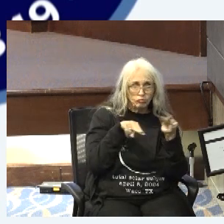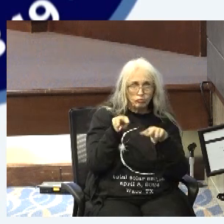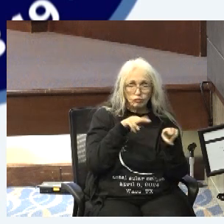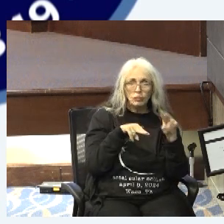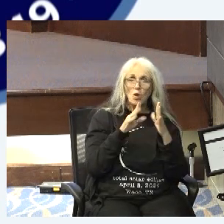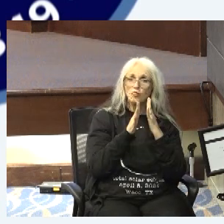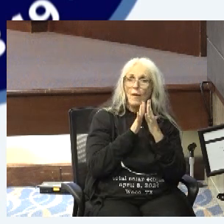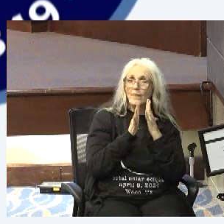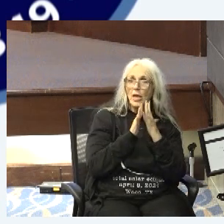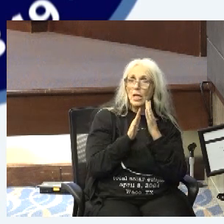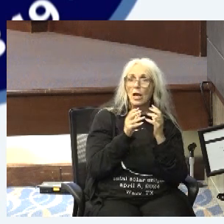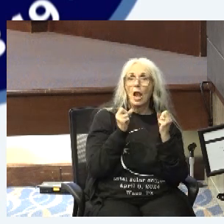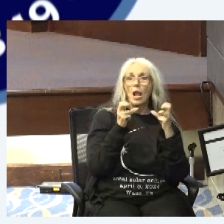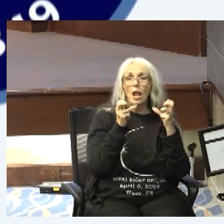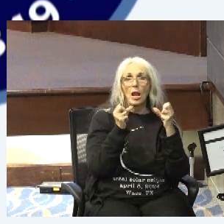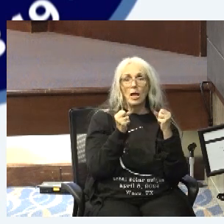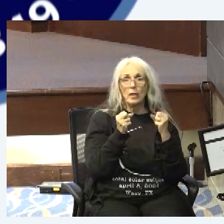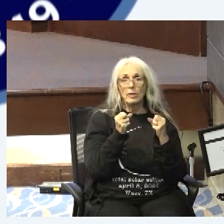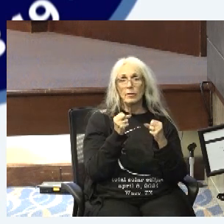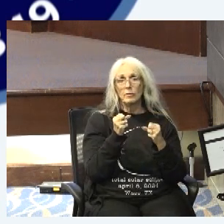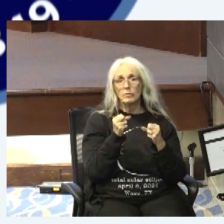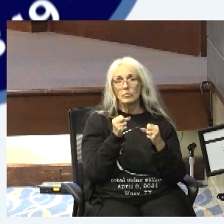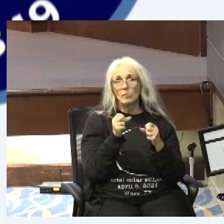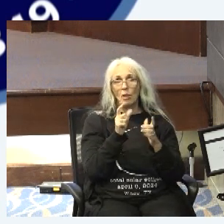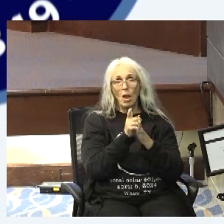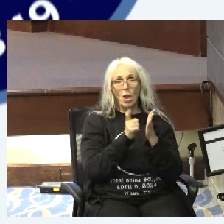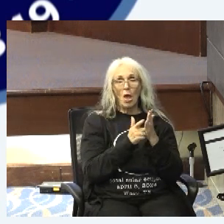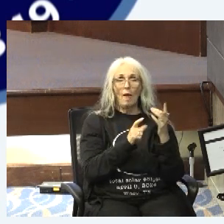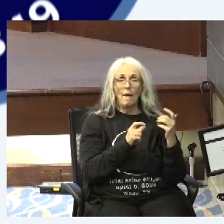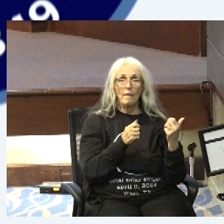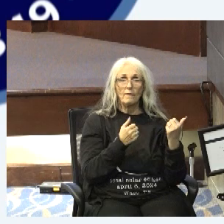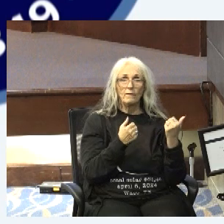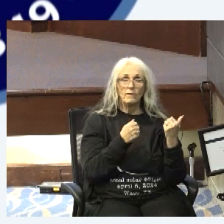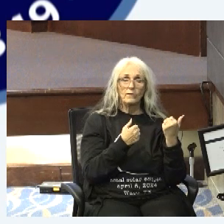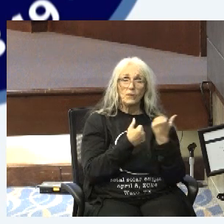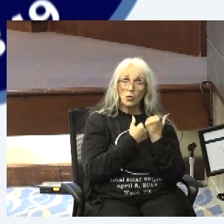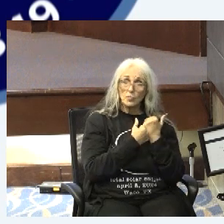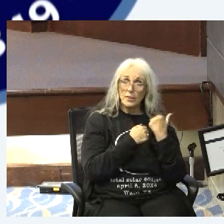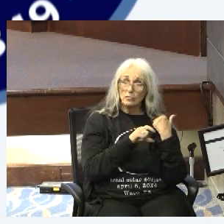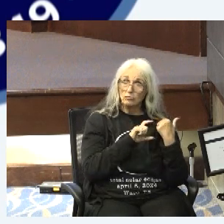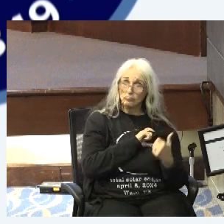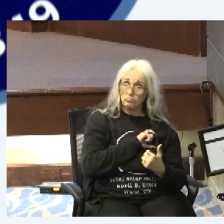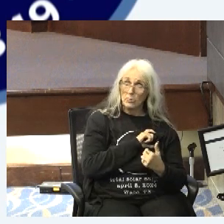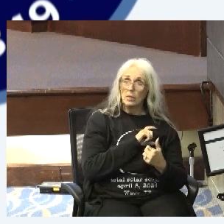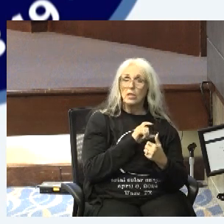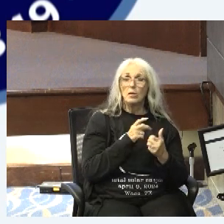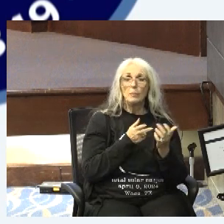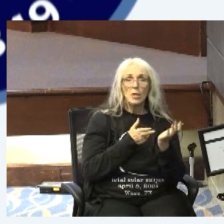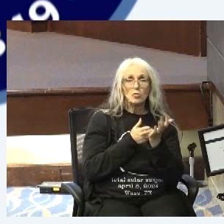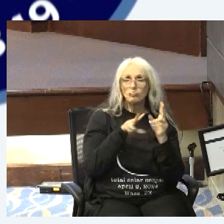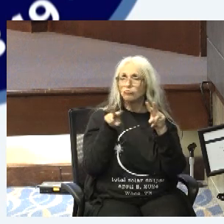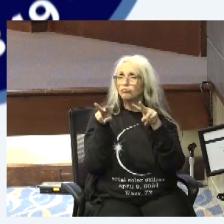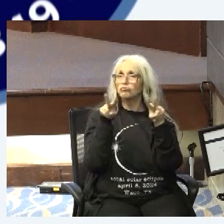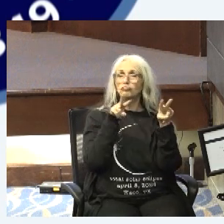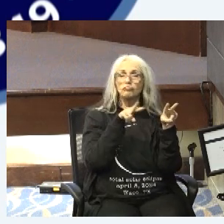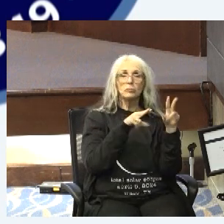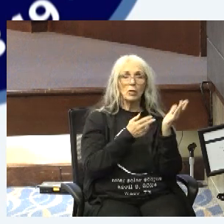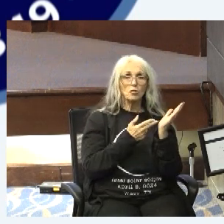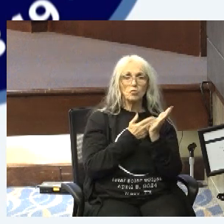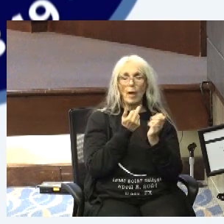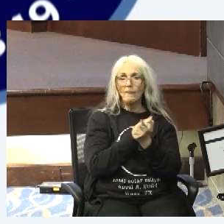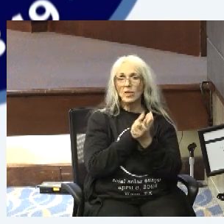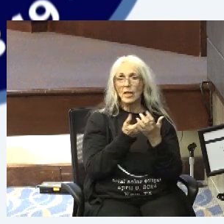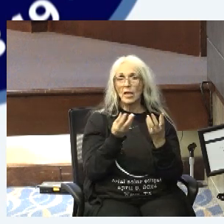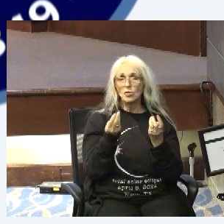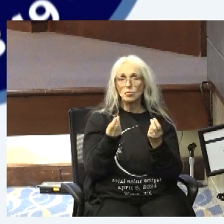multiple assignments from different law enforcement, making sure that everything is flowing smoothly with these, not only just